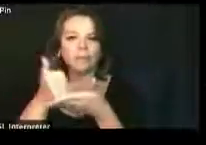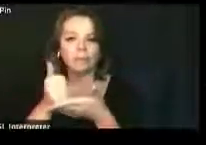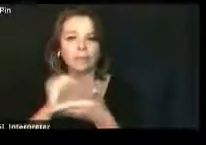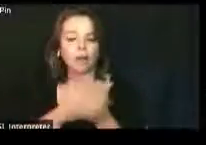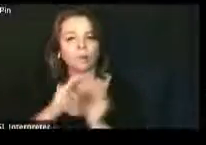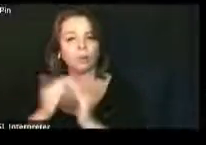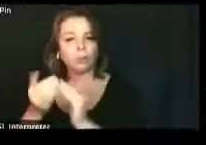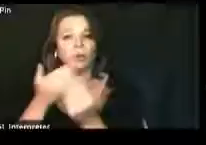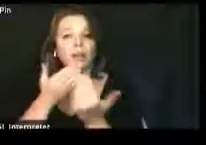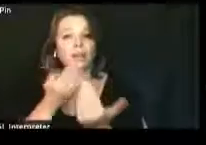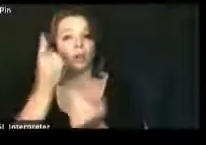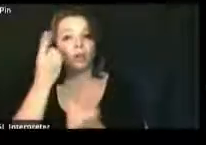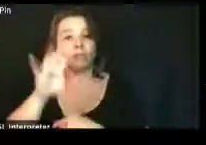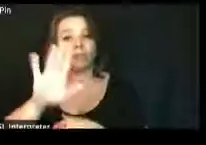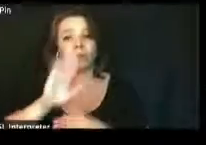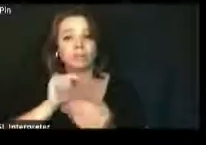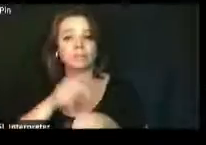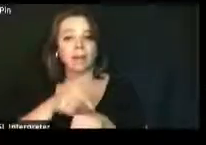it.